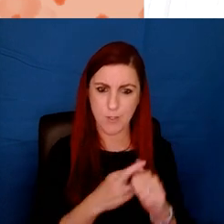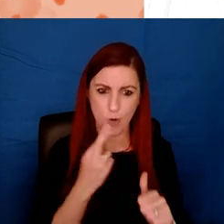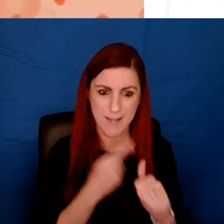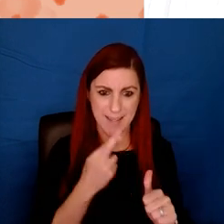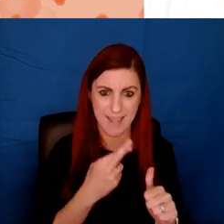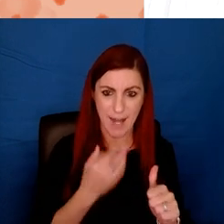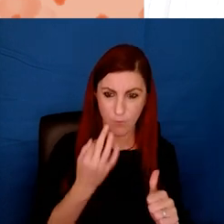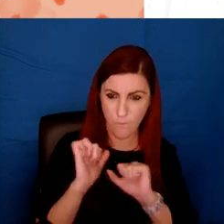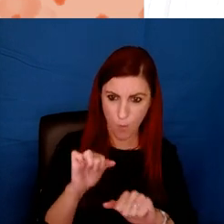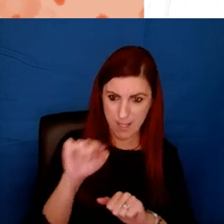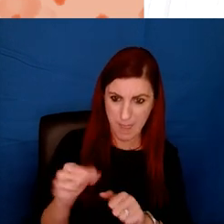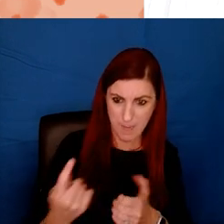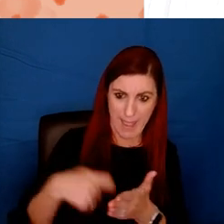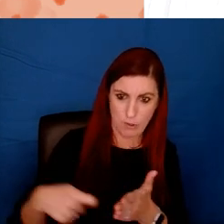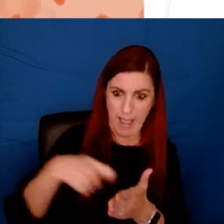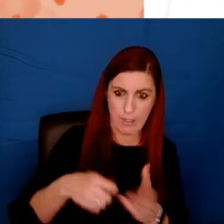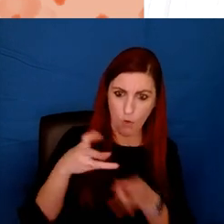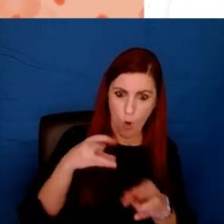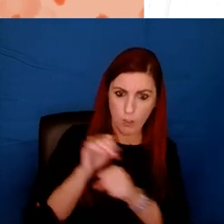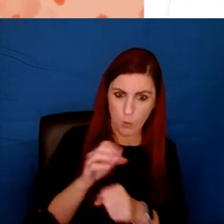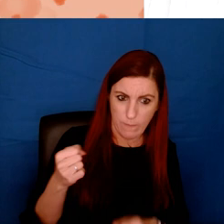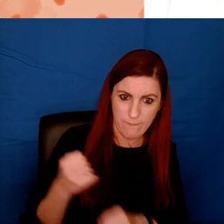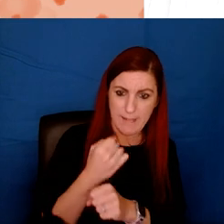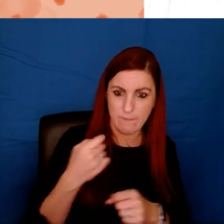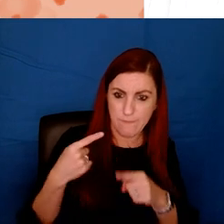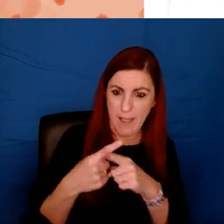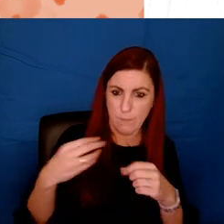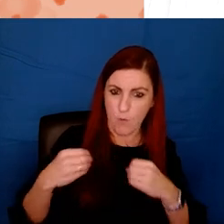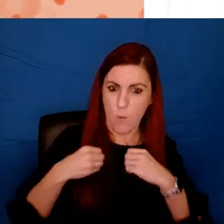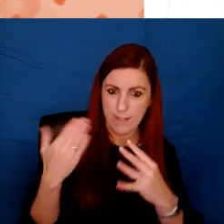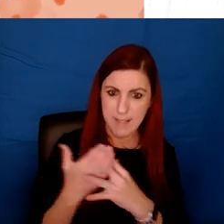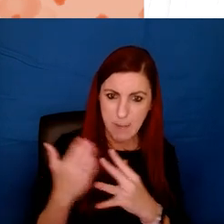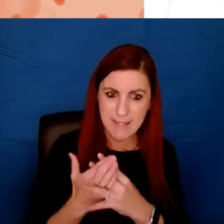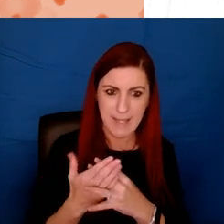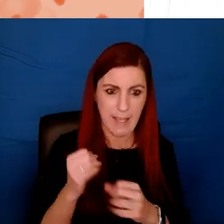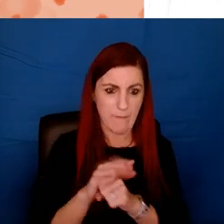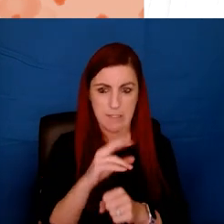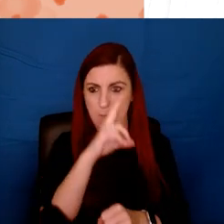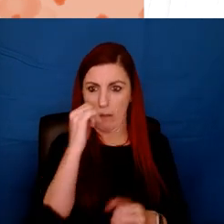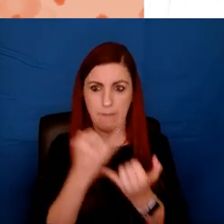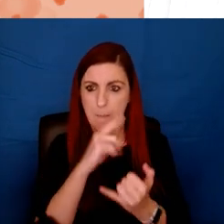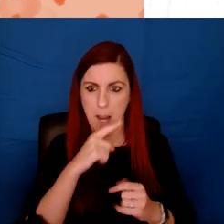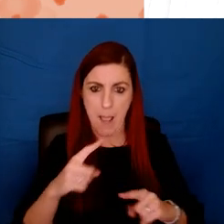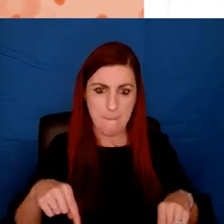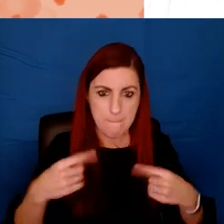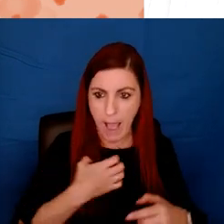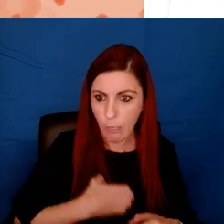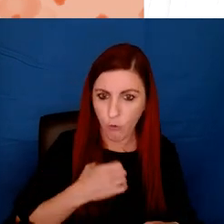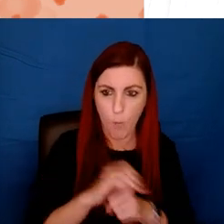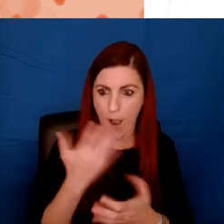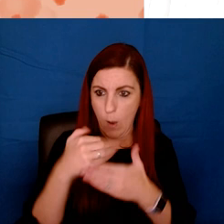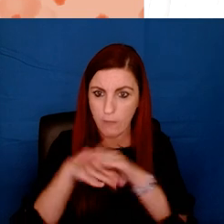have to know, you know, to have to figure out where in the hospital can I go for a bathroom, or is the cafe accessible, or how do I get in the front